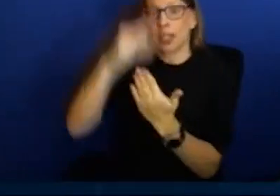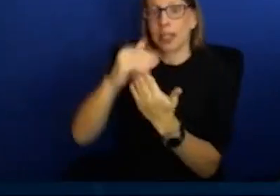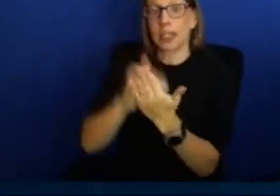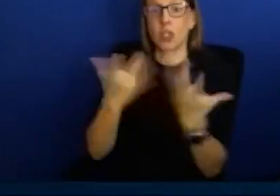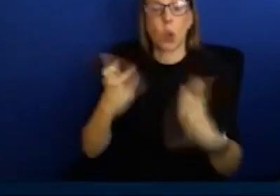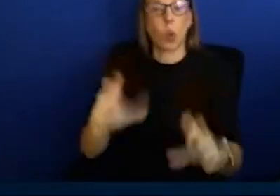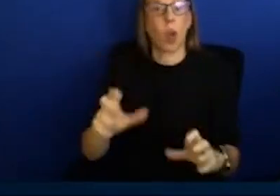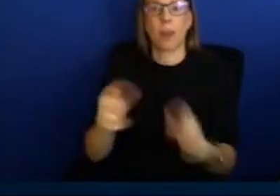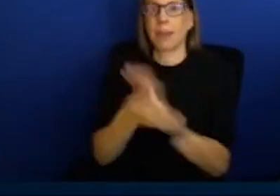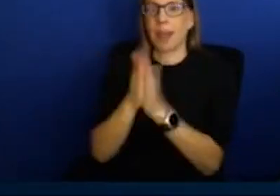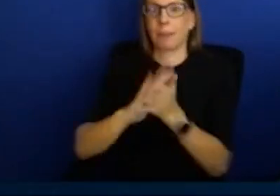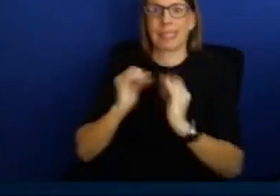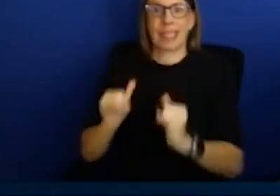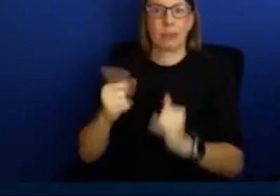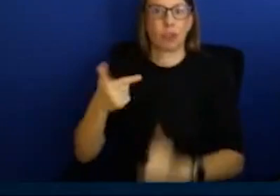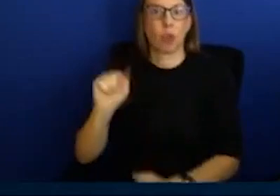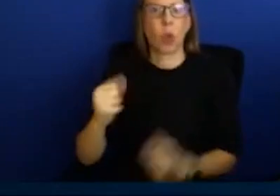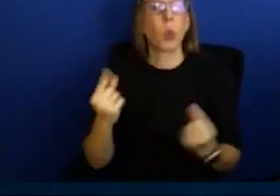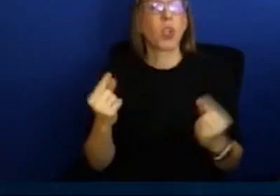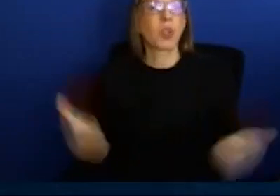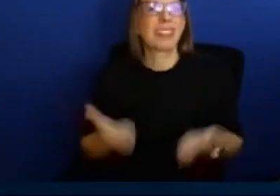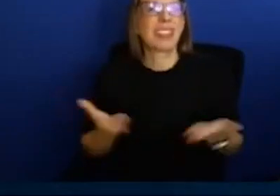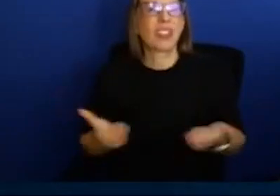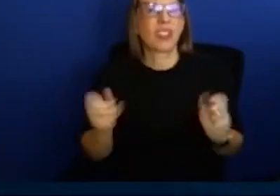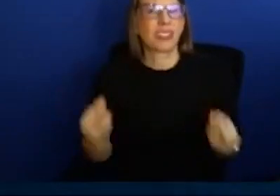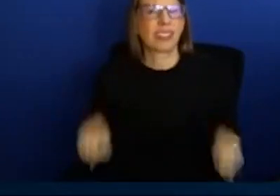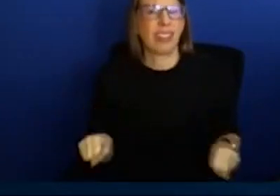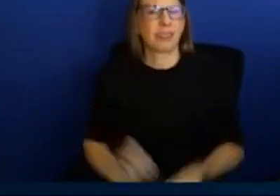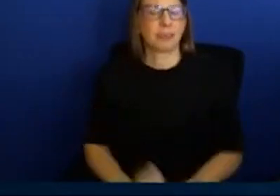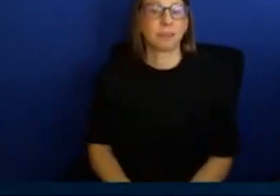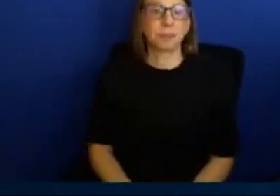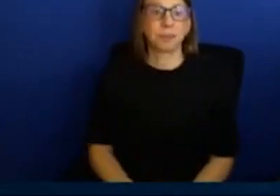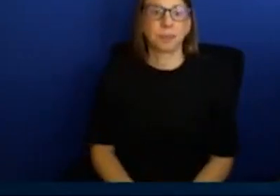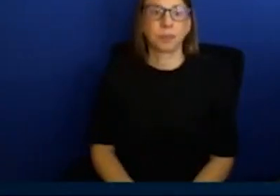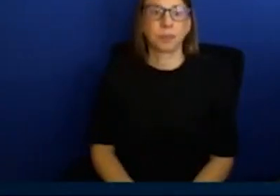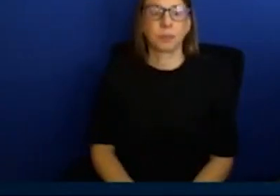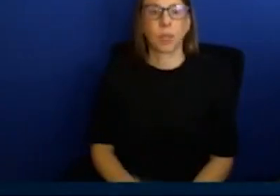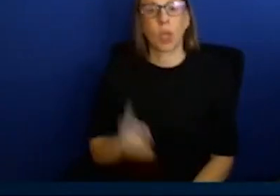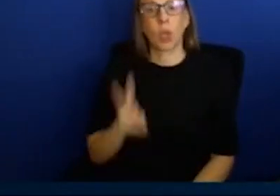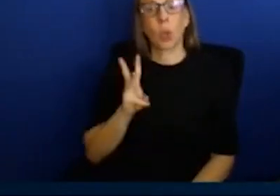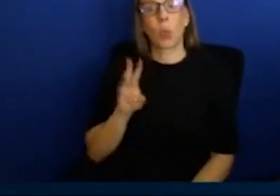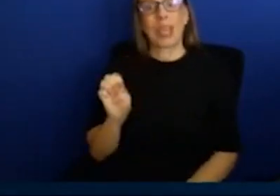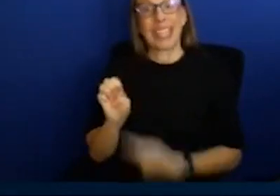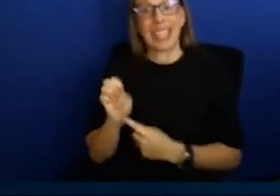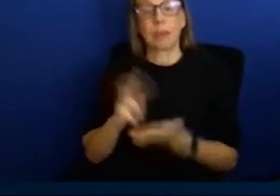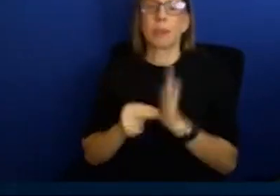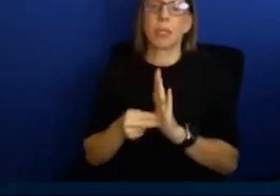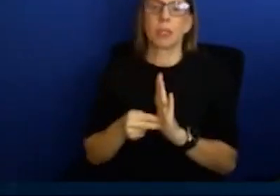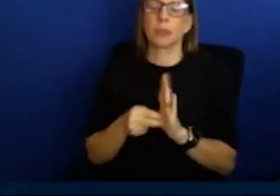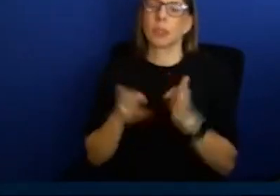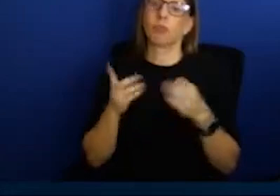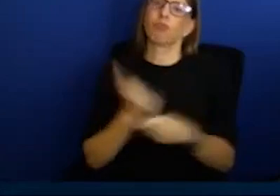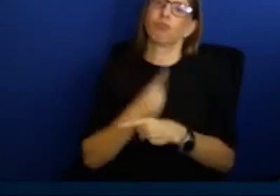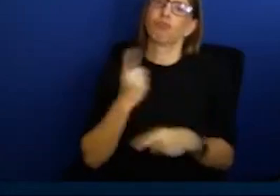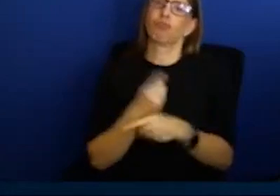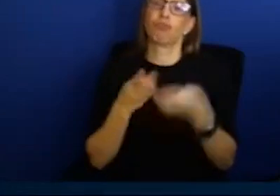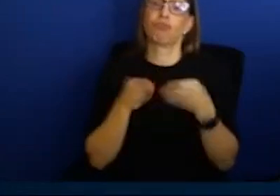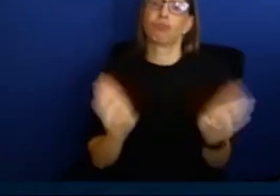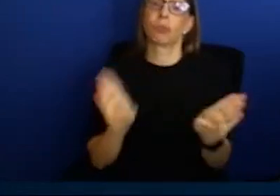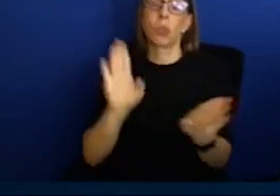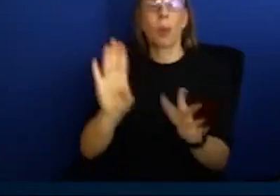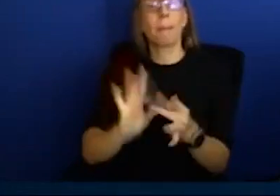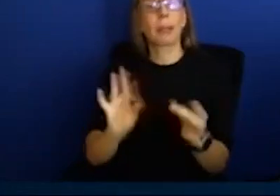So what can we do here? I say we as in just the regular public. What would be your message to